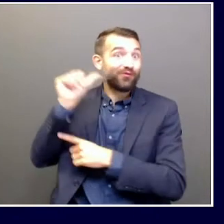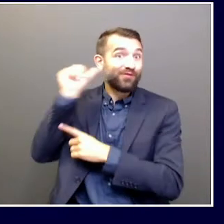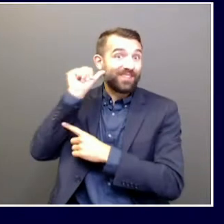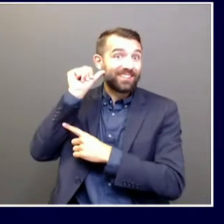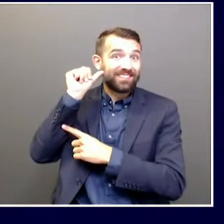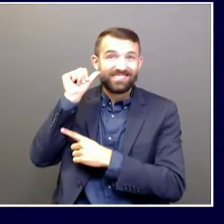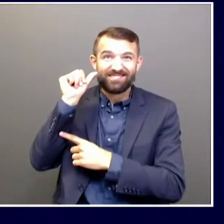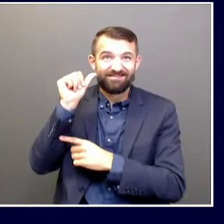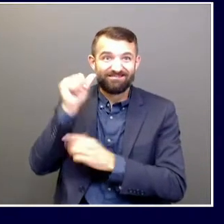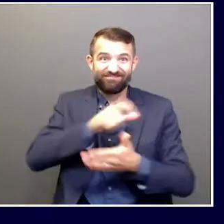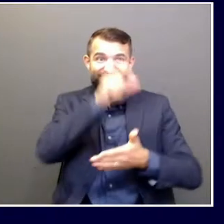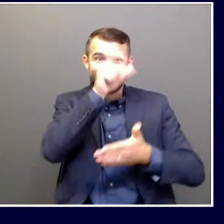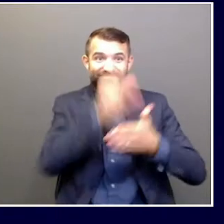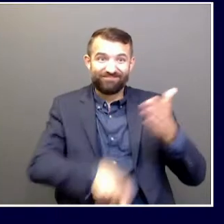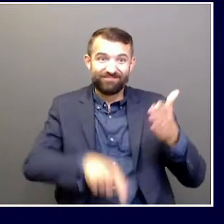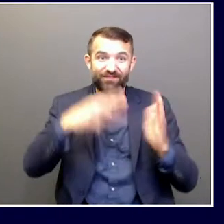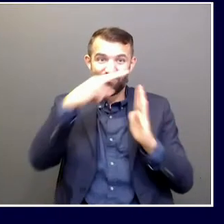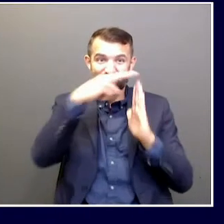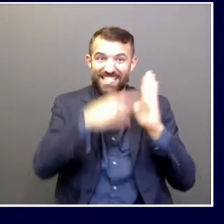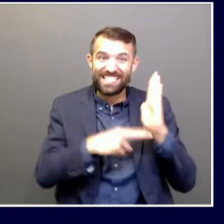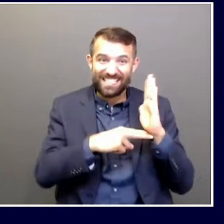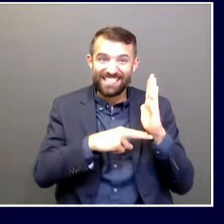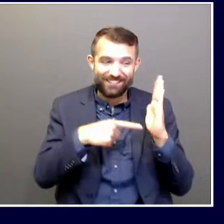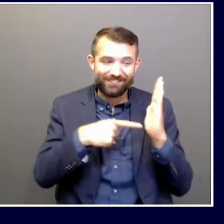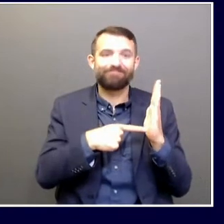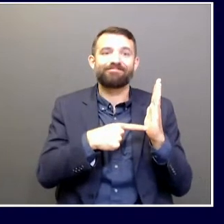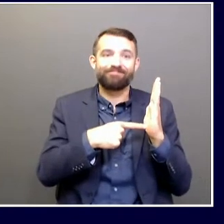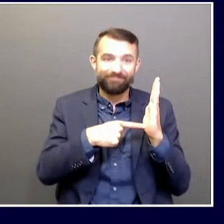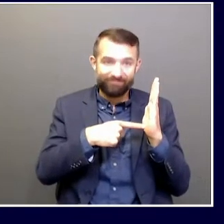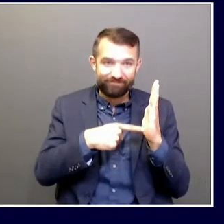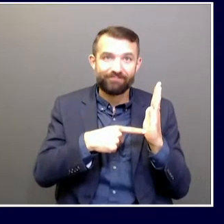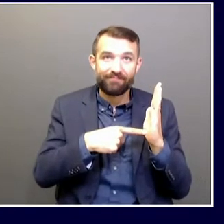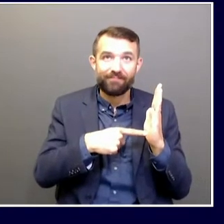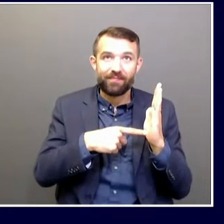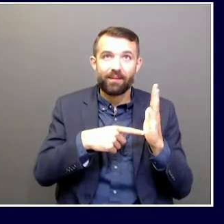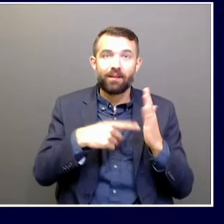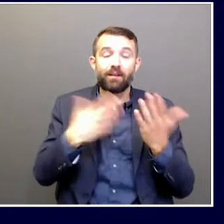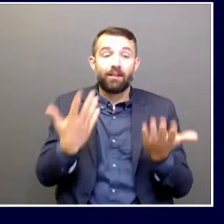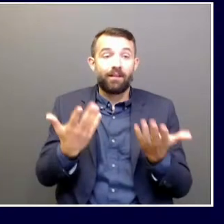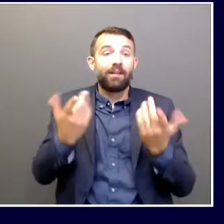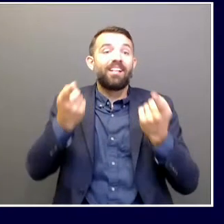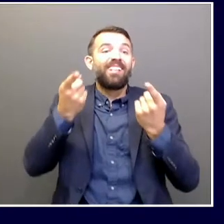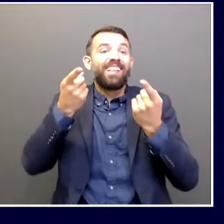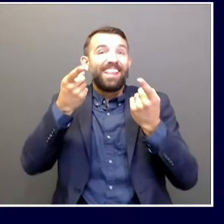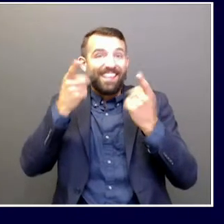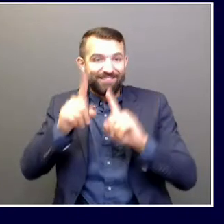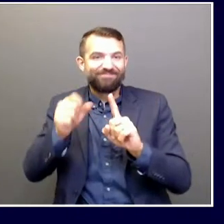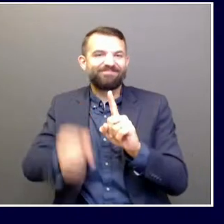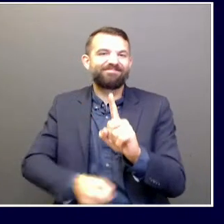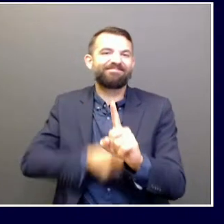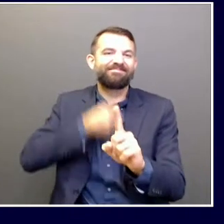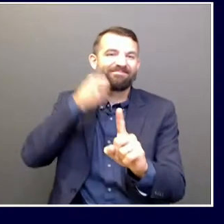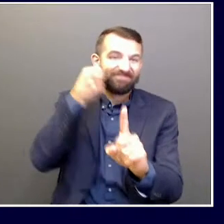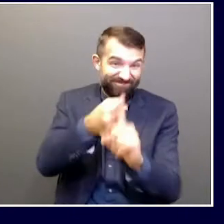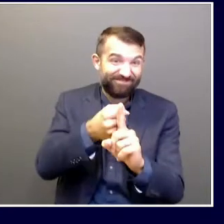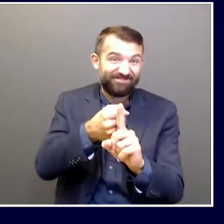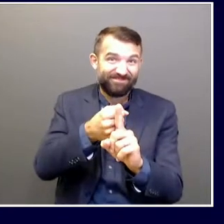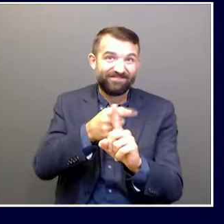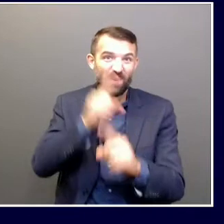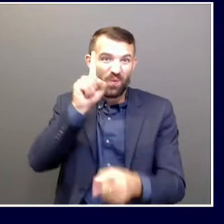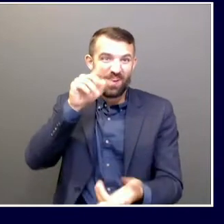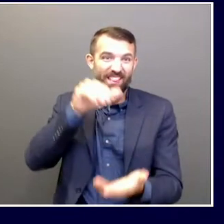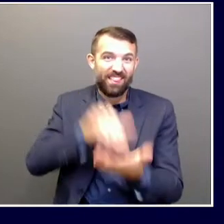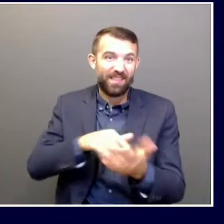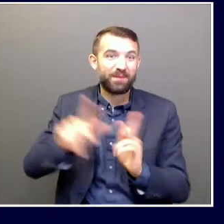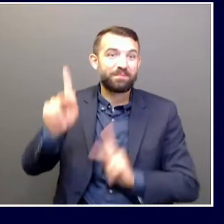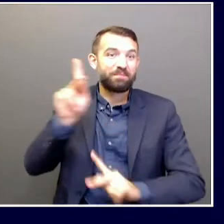pandemic began, Maine marked a tragic milestone. Our state surpassed 1,000 people who